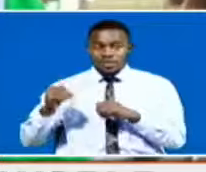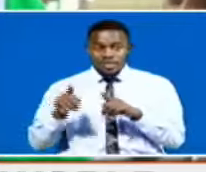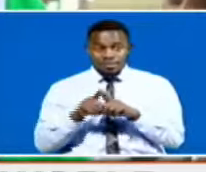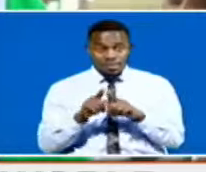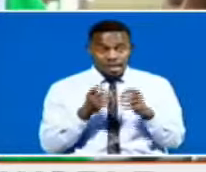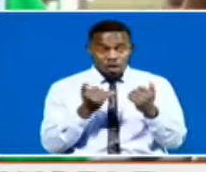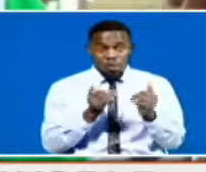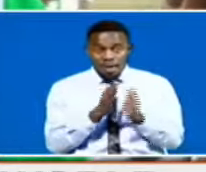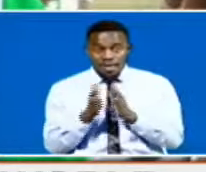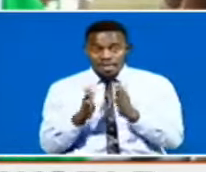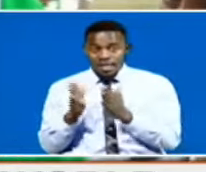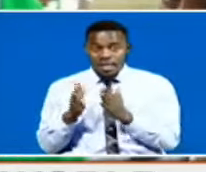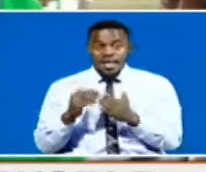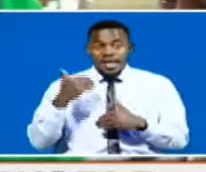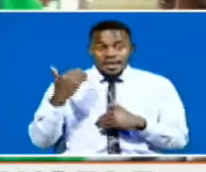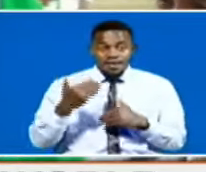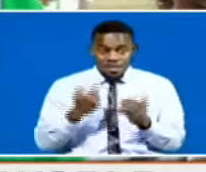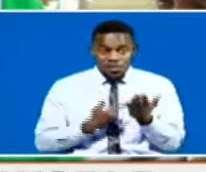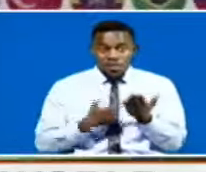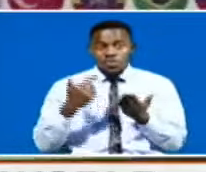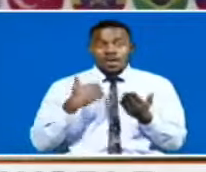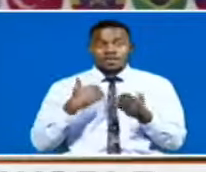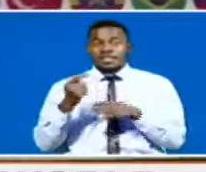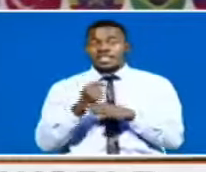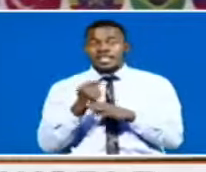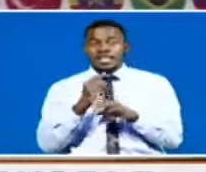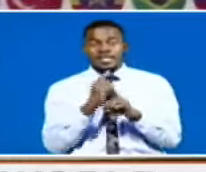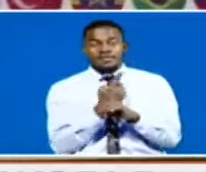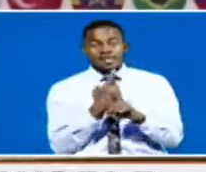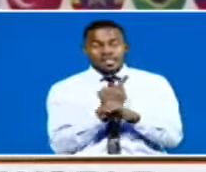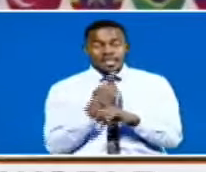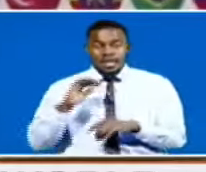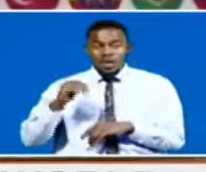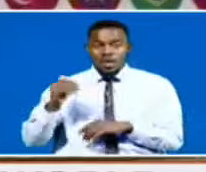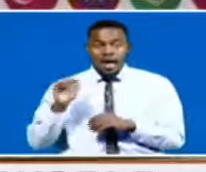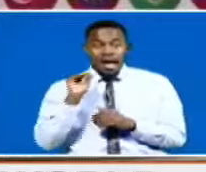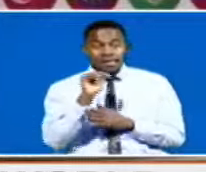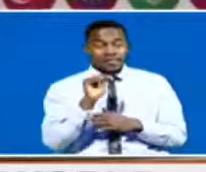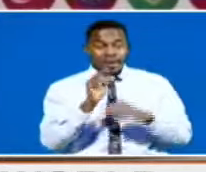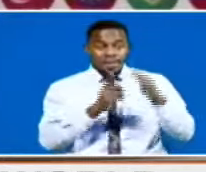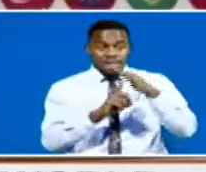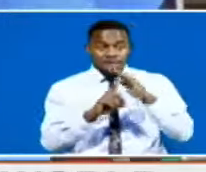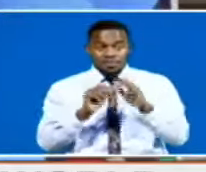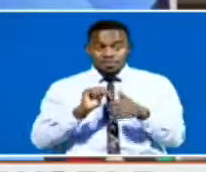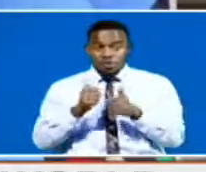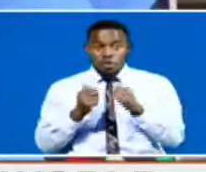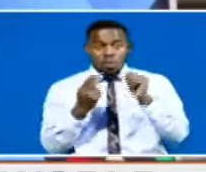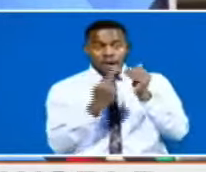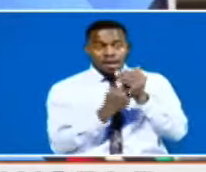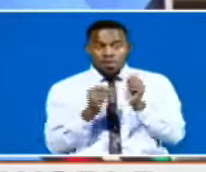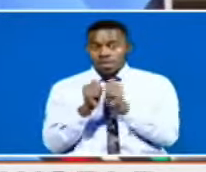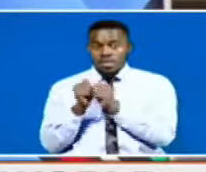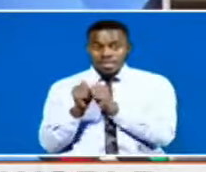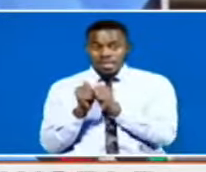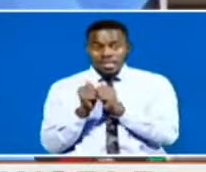clinics. We want to make a request to the Ministry of Sports to partner with us so that we can